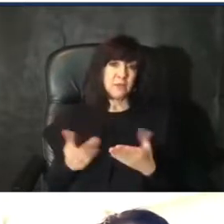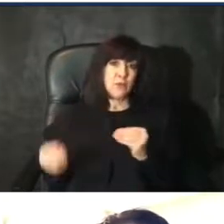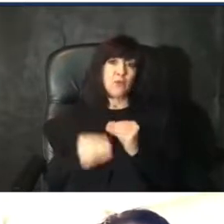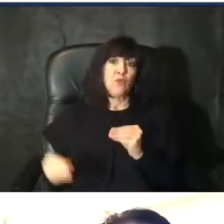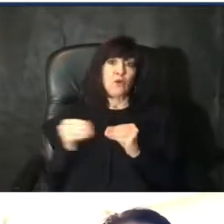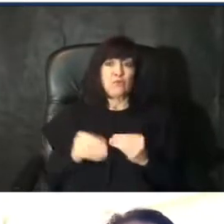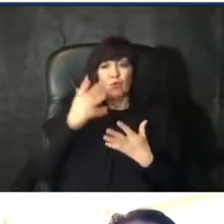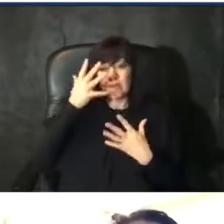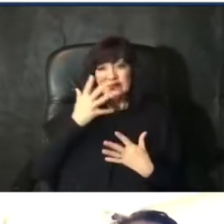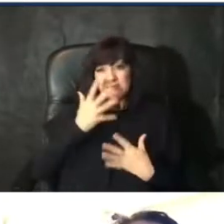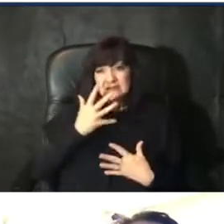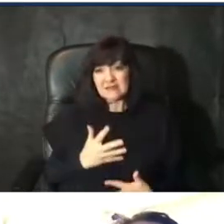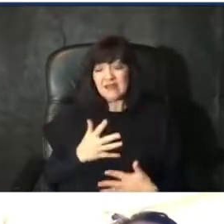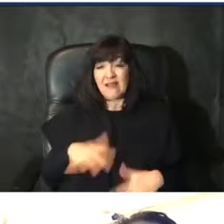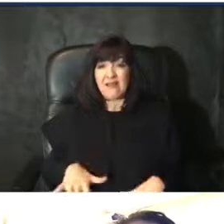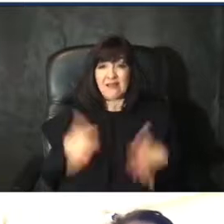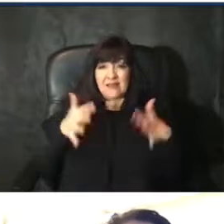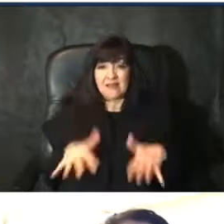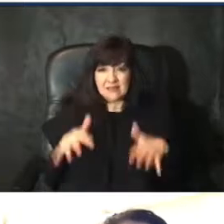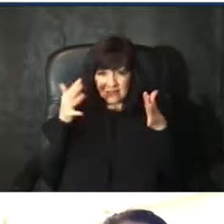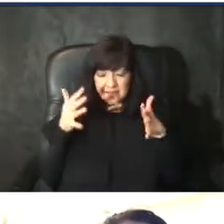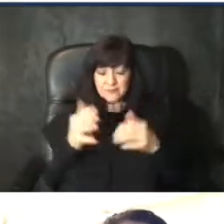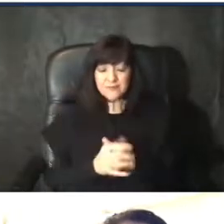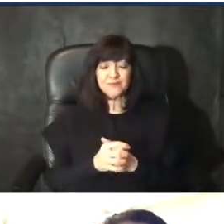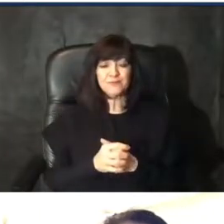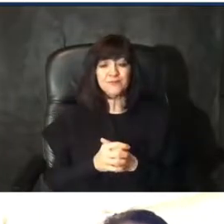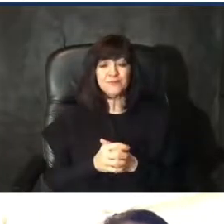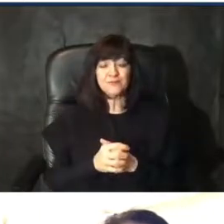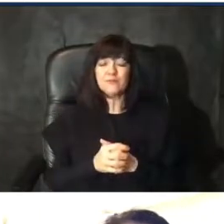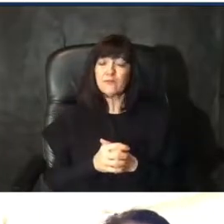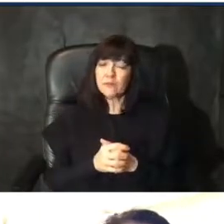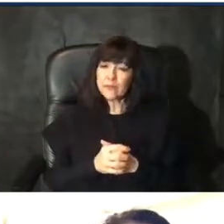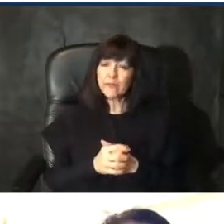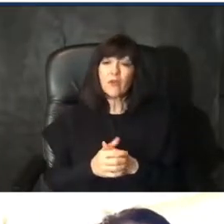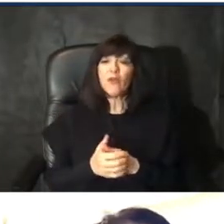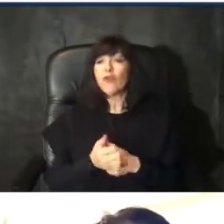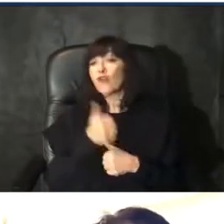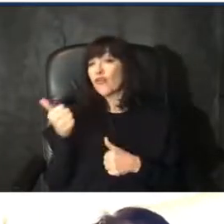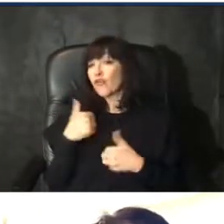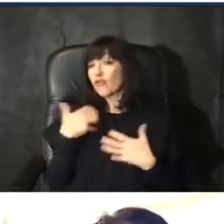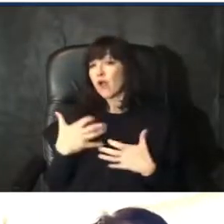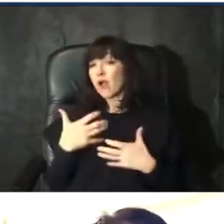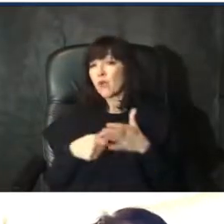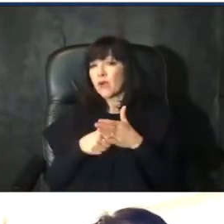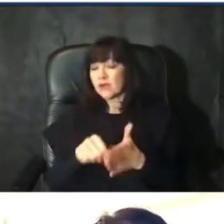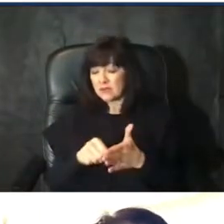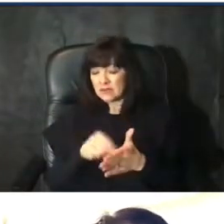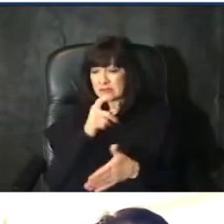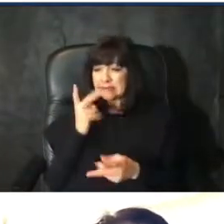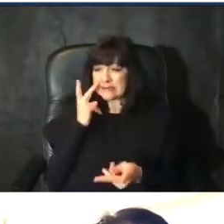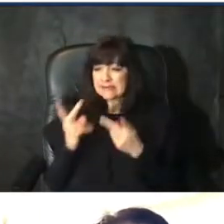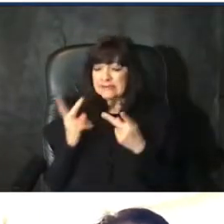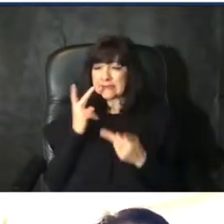Finally, I want to talk about one more sign that you may notice with some of your kids. deterioration and behavior.